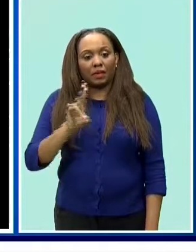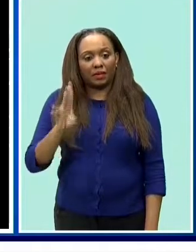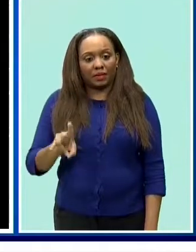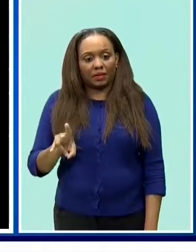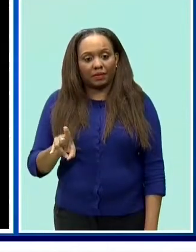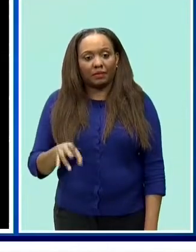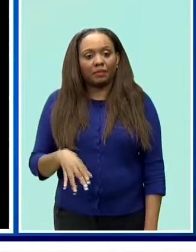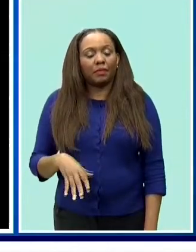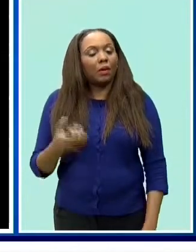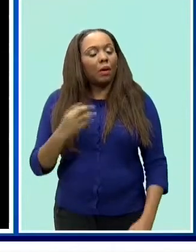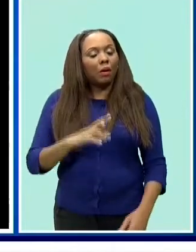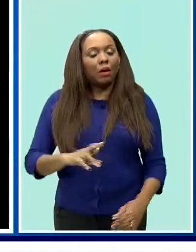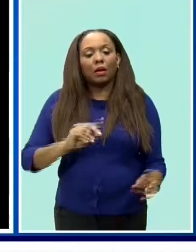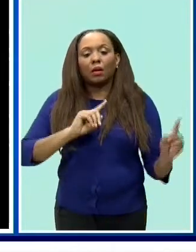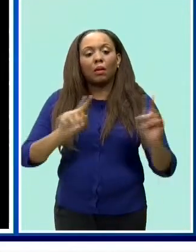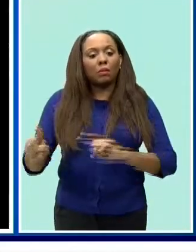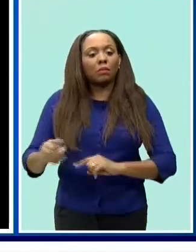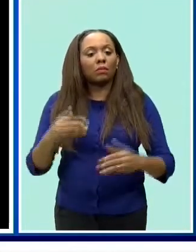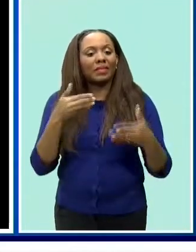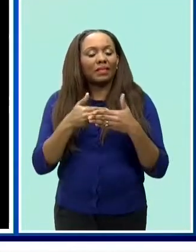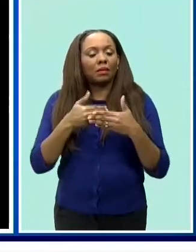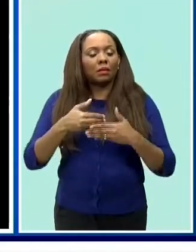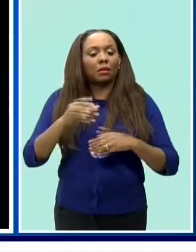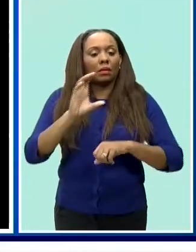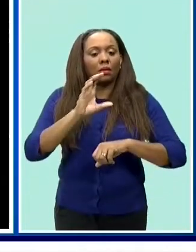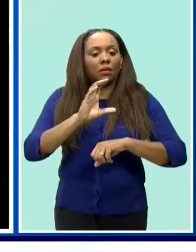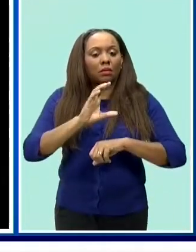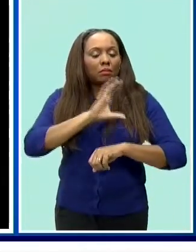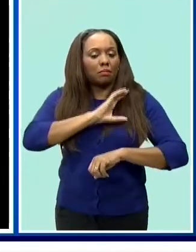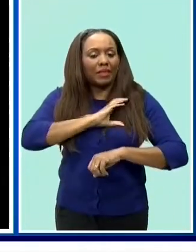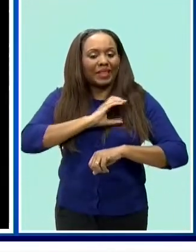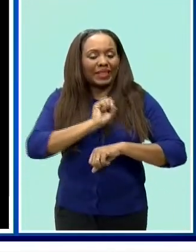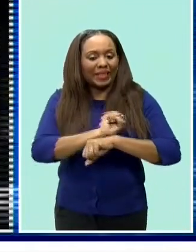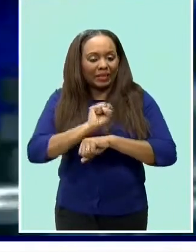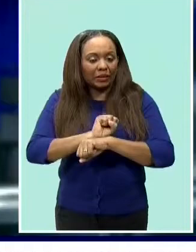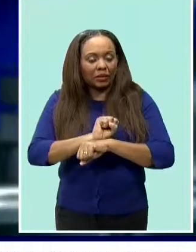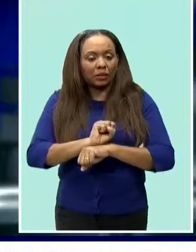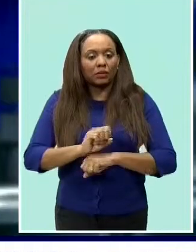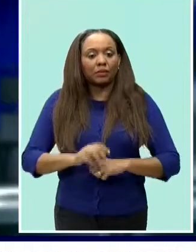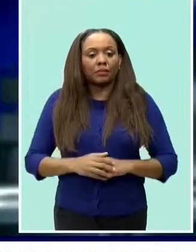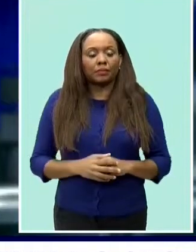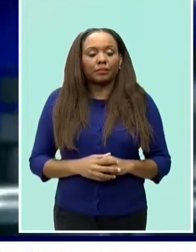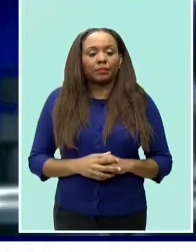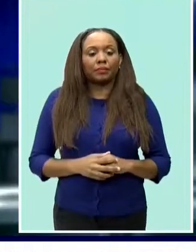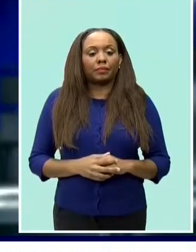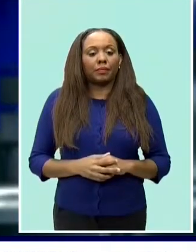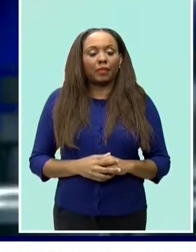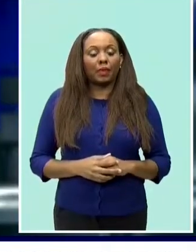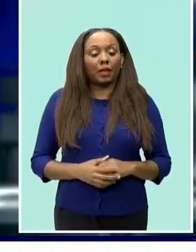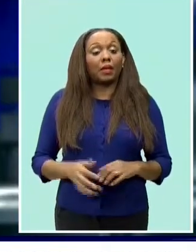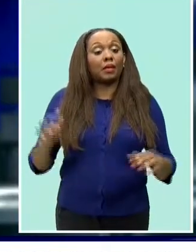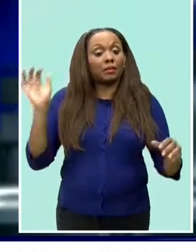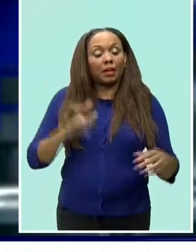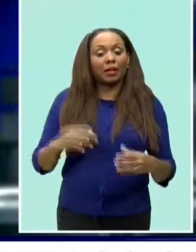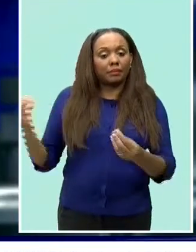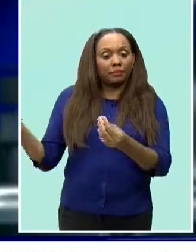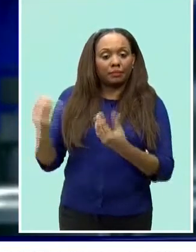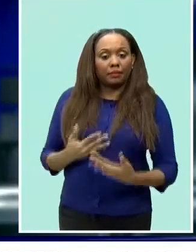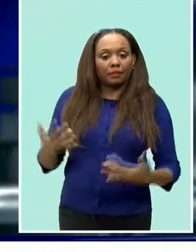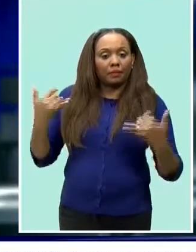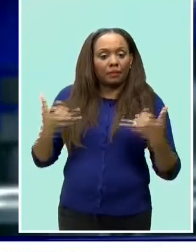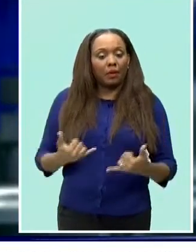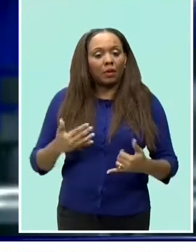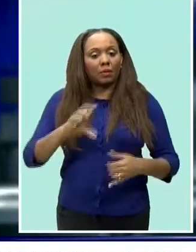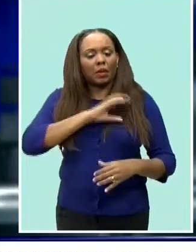1-800-8477, that is 1-800-TIPS, or you can call the nearest police station. So, Shane, that's the update for right now.